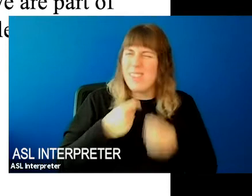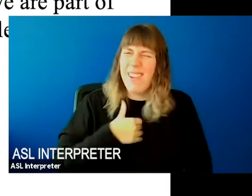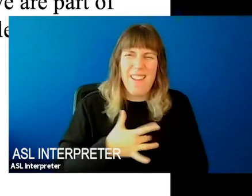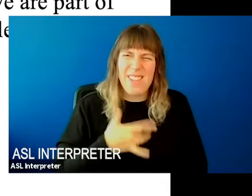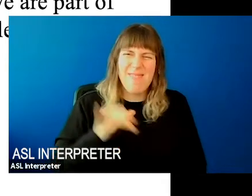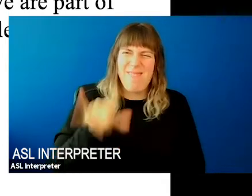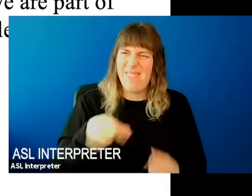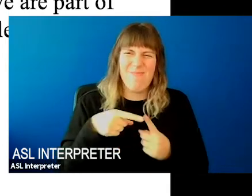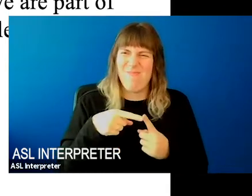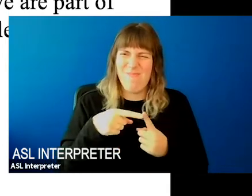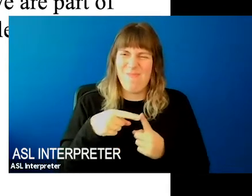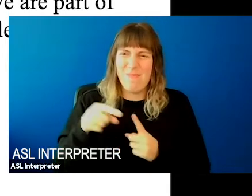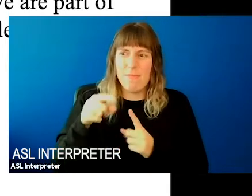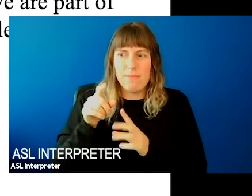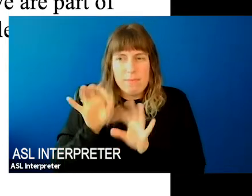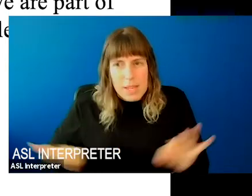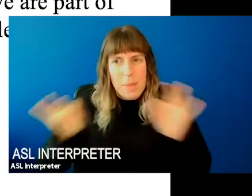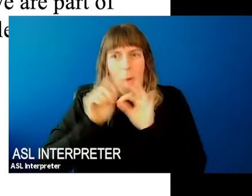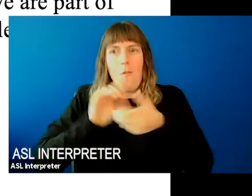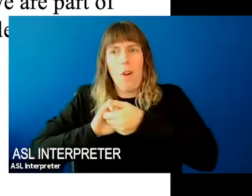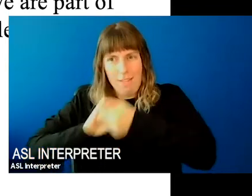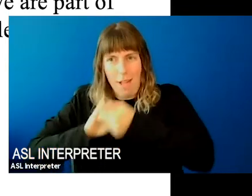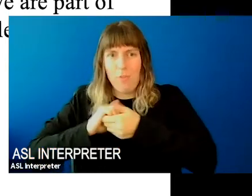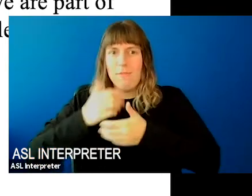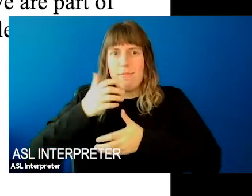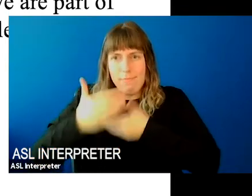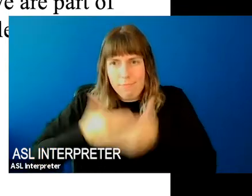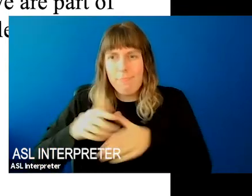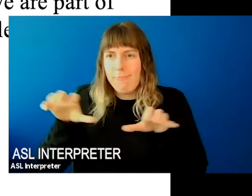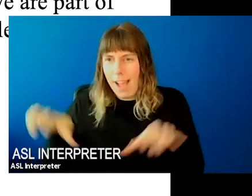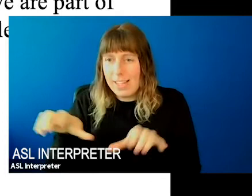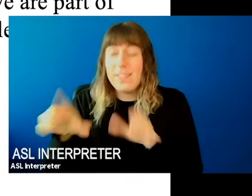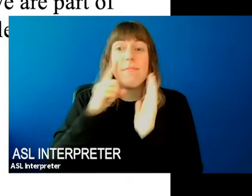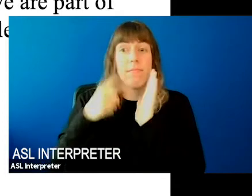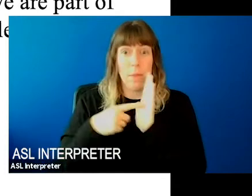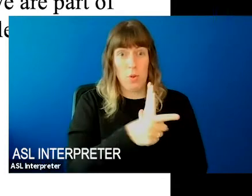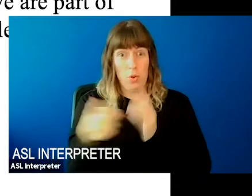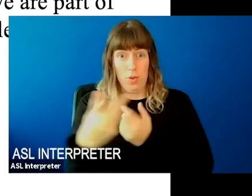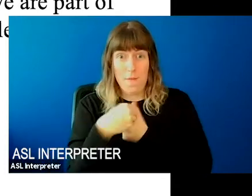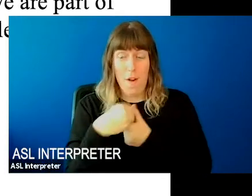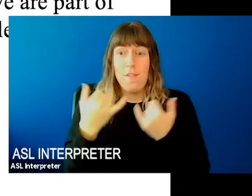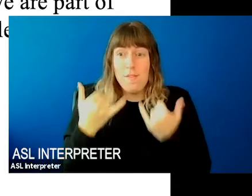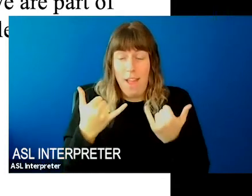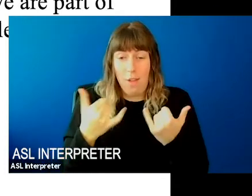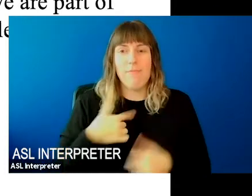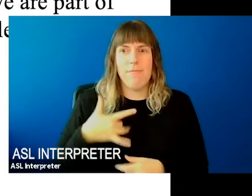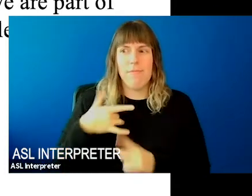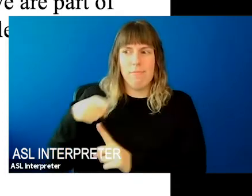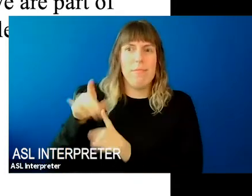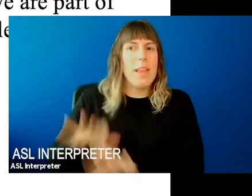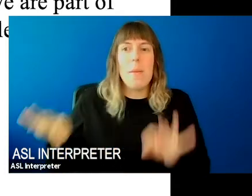is fundamental for all kinds of collaborative activities like the one that you're involved in. This is